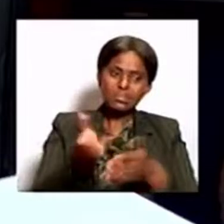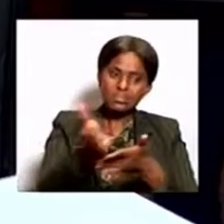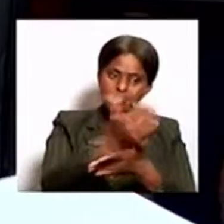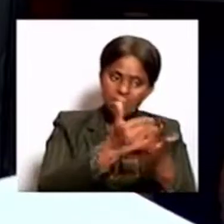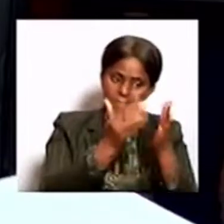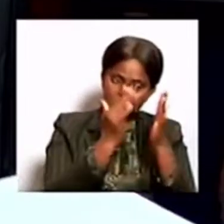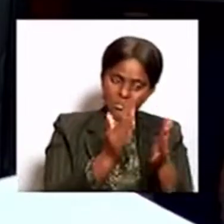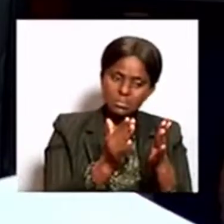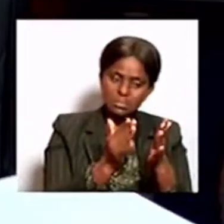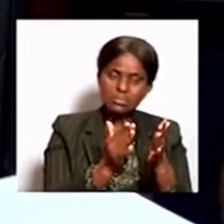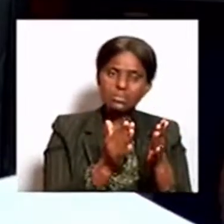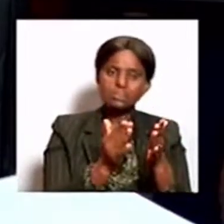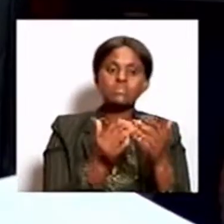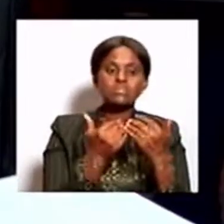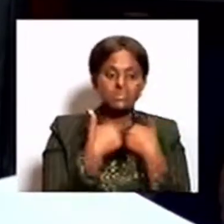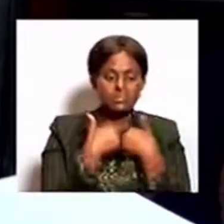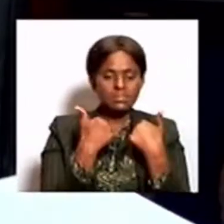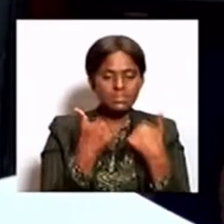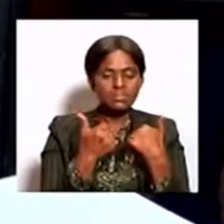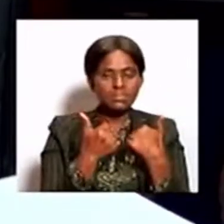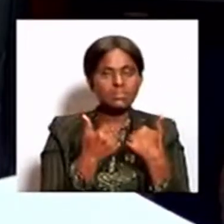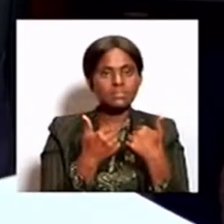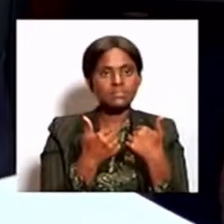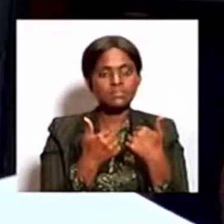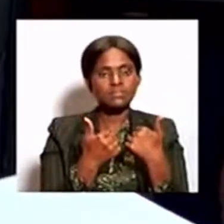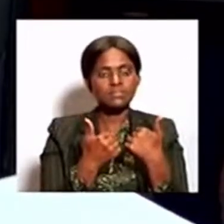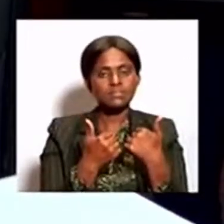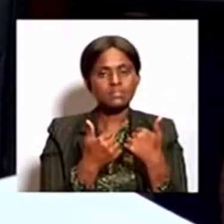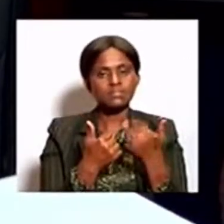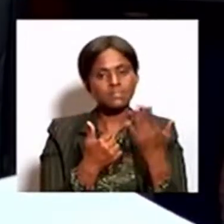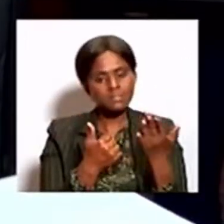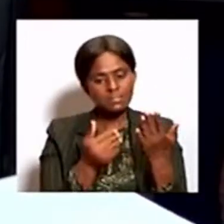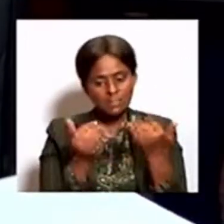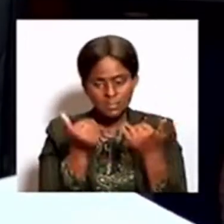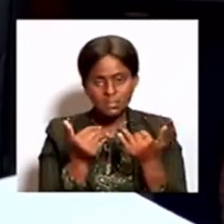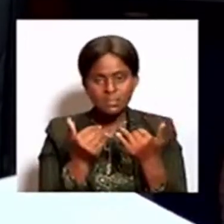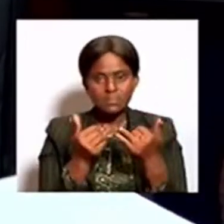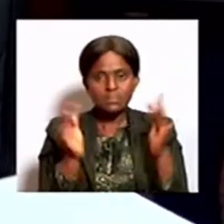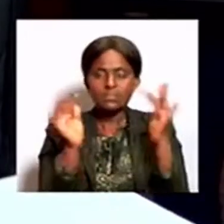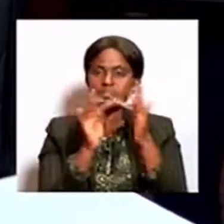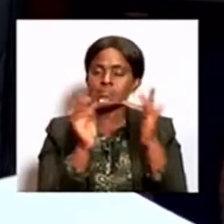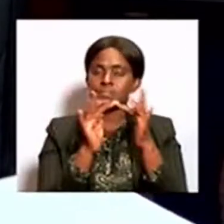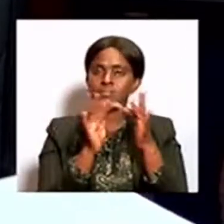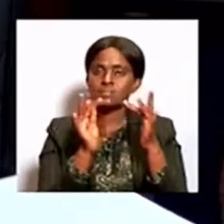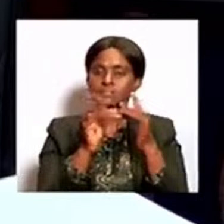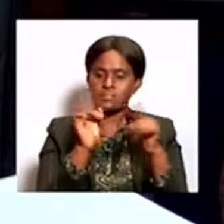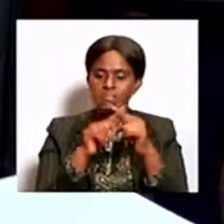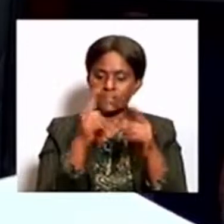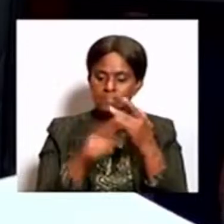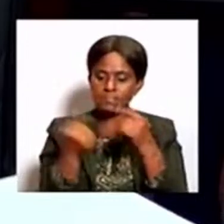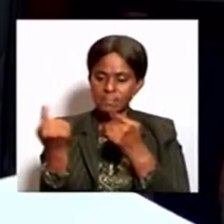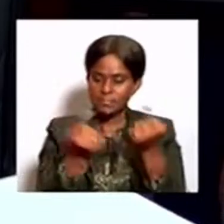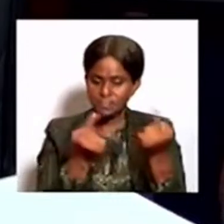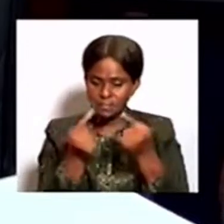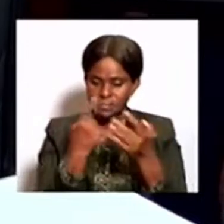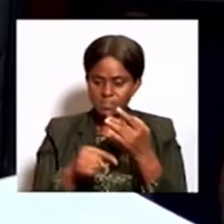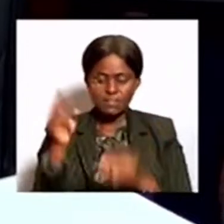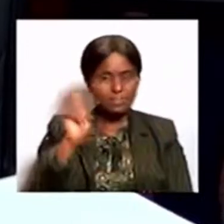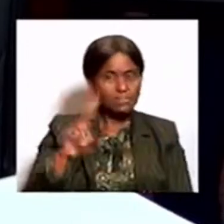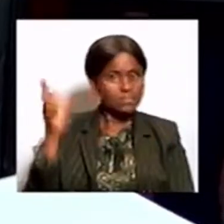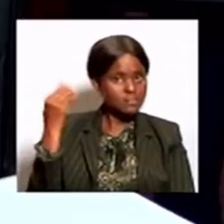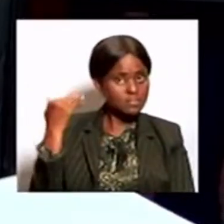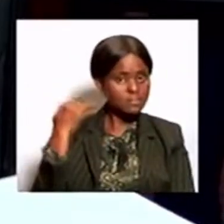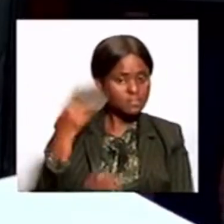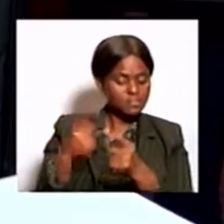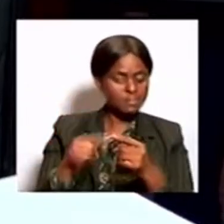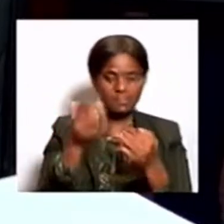collectors, since we've now moved from, we are now online, but that is the situation which used to happen. They